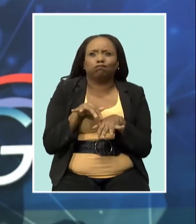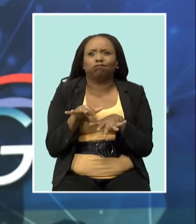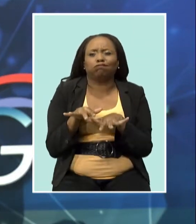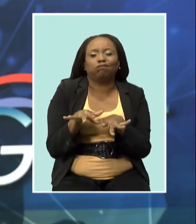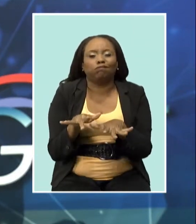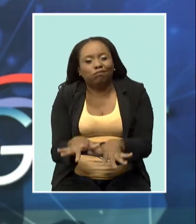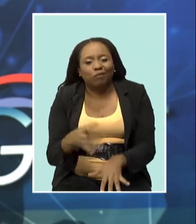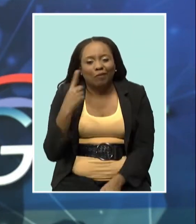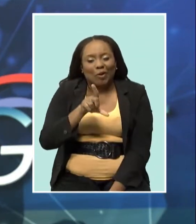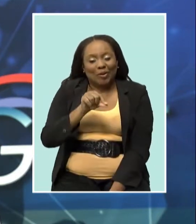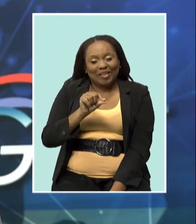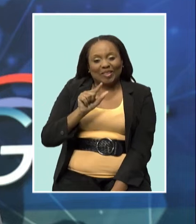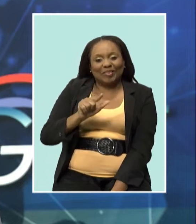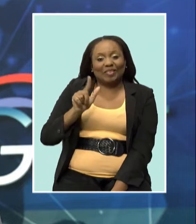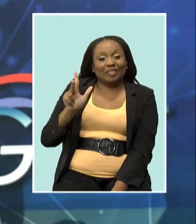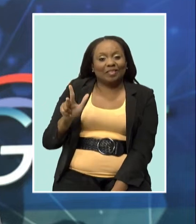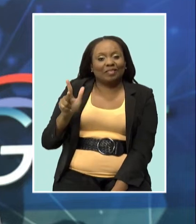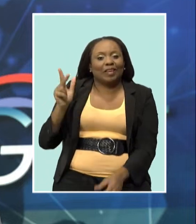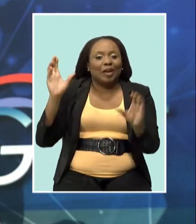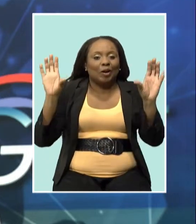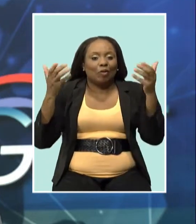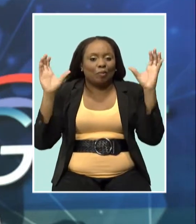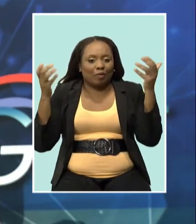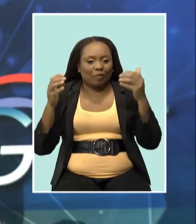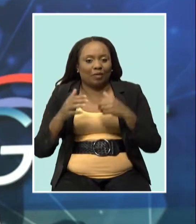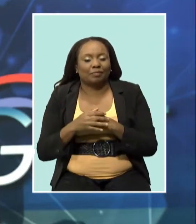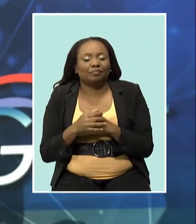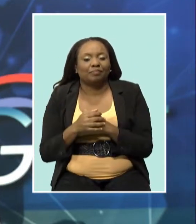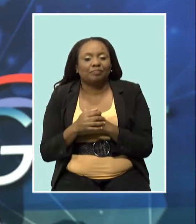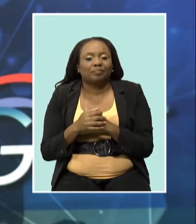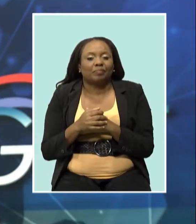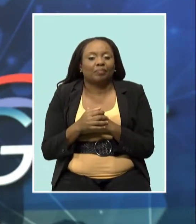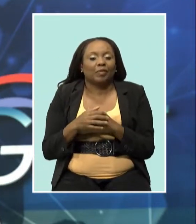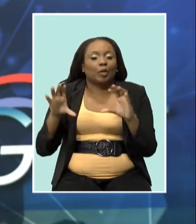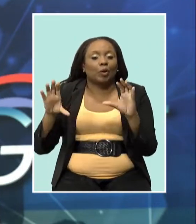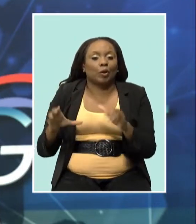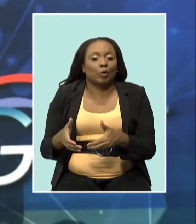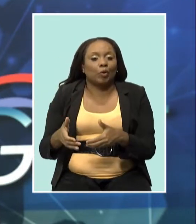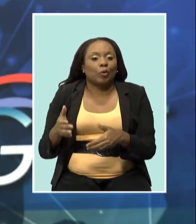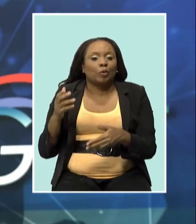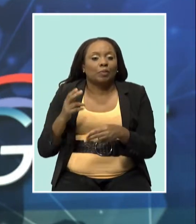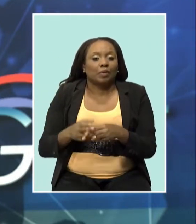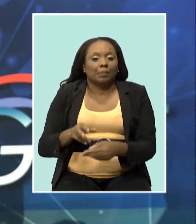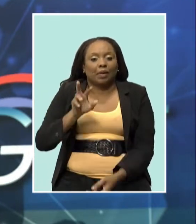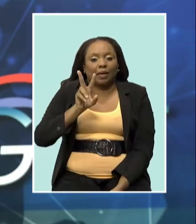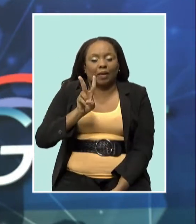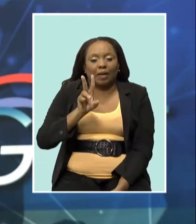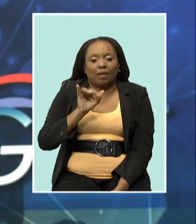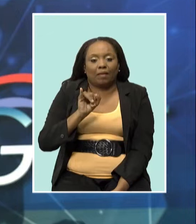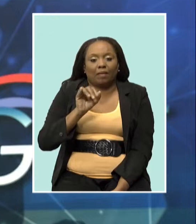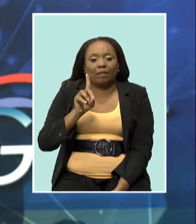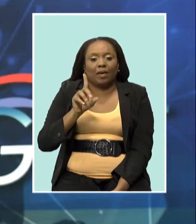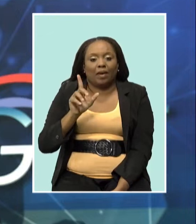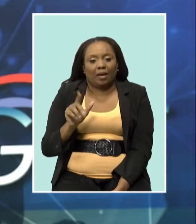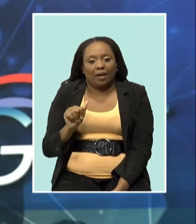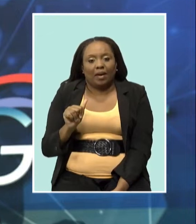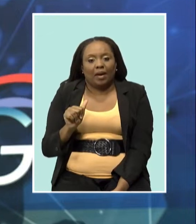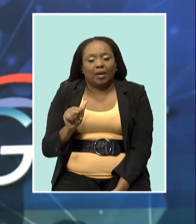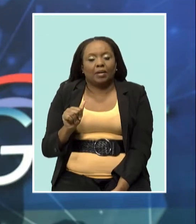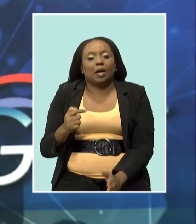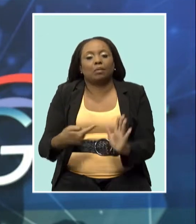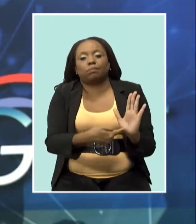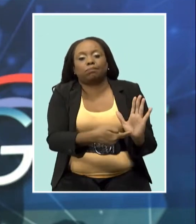of the radio stations that would be giving a lot of coverage to young people, possibly one of the VOB stations or the